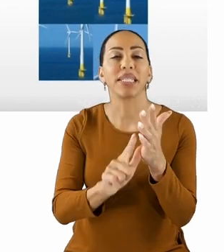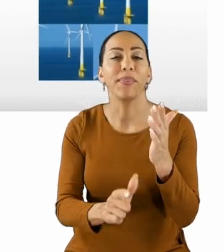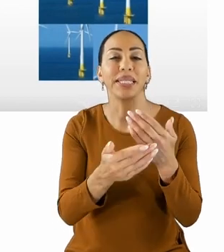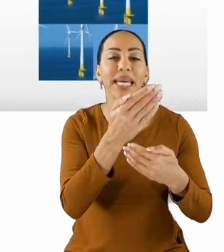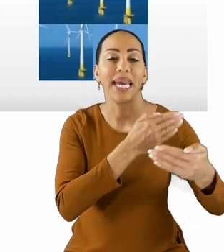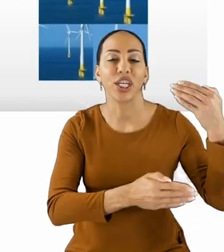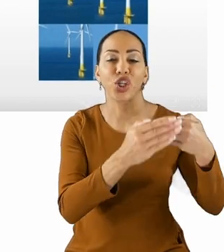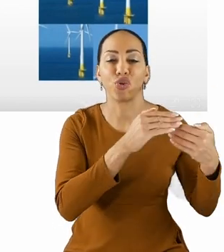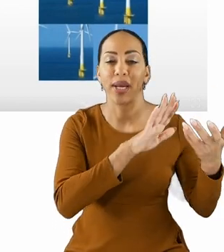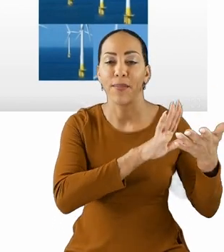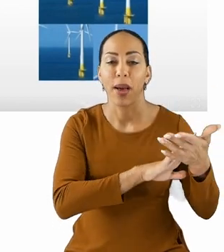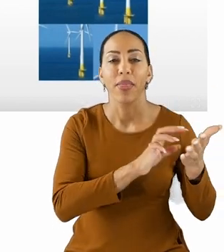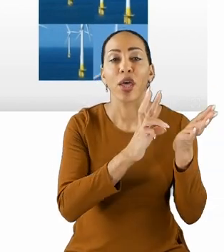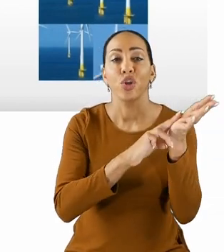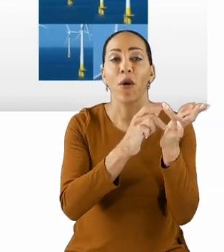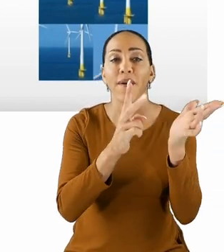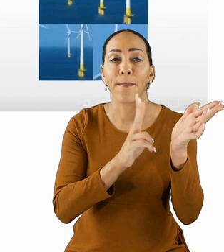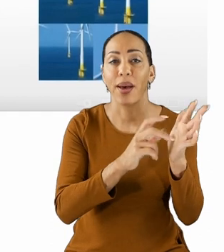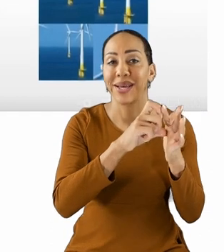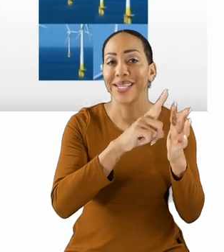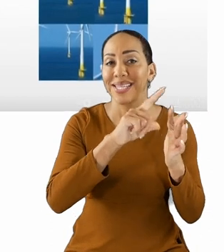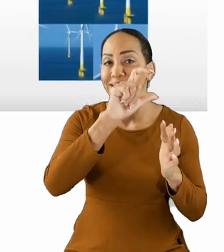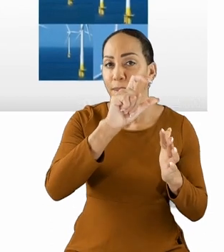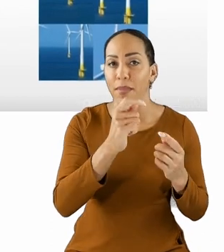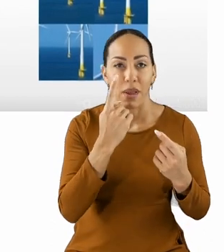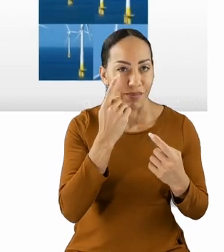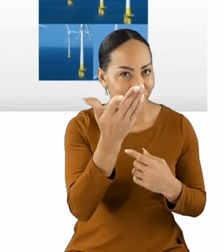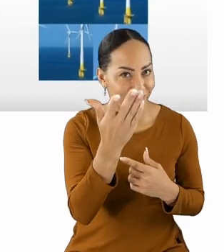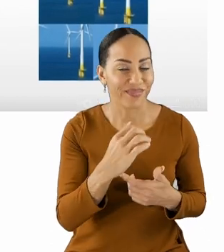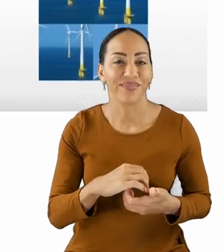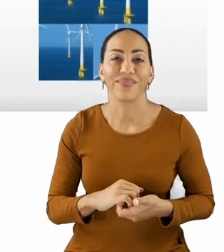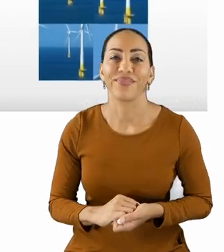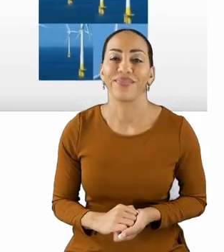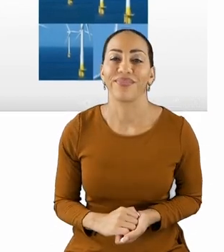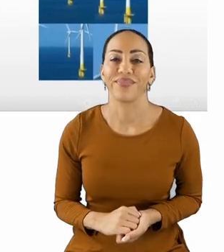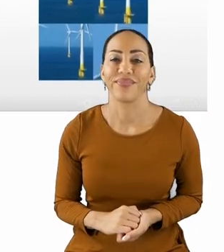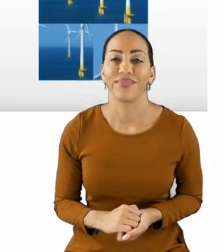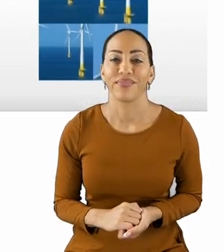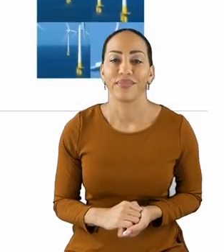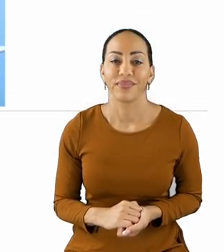last December, November, December. Yeah, let's go with this clip.